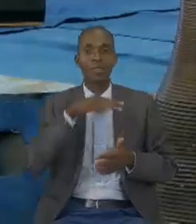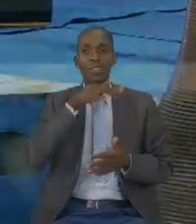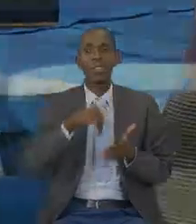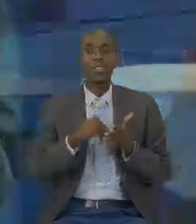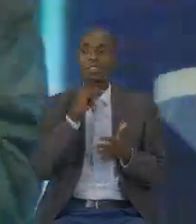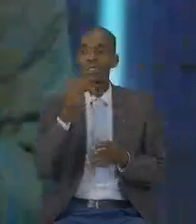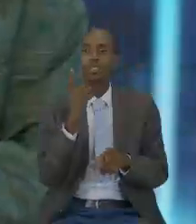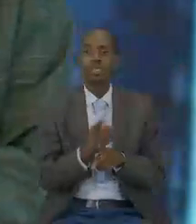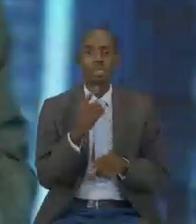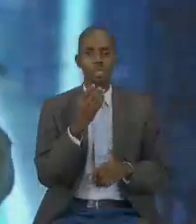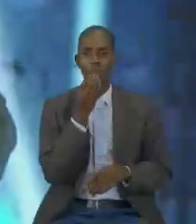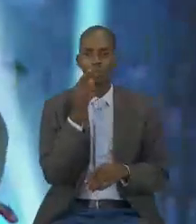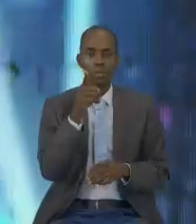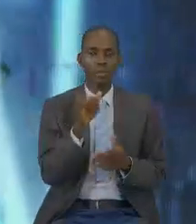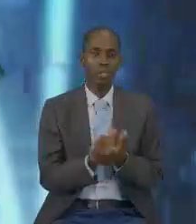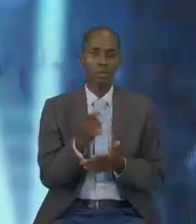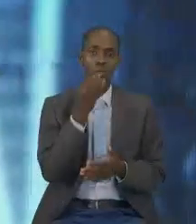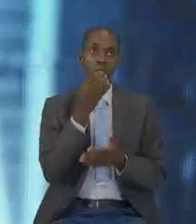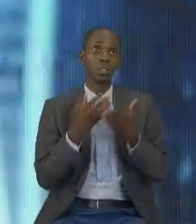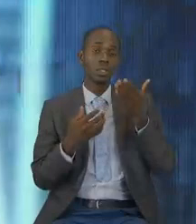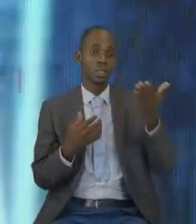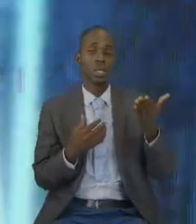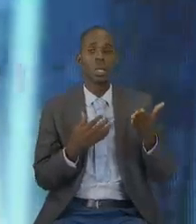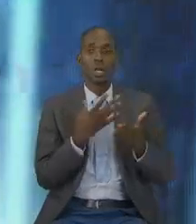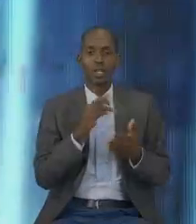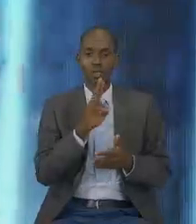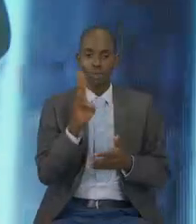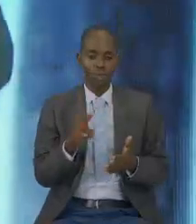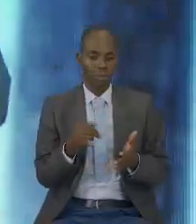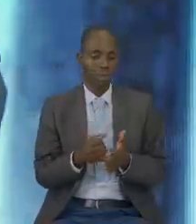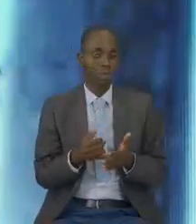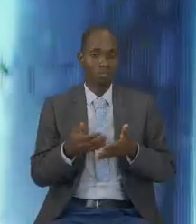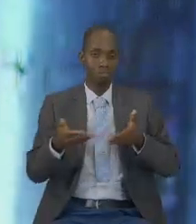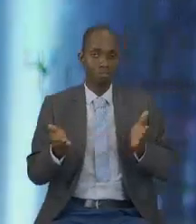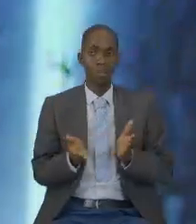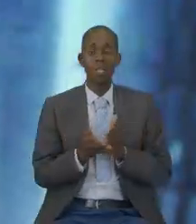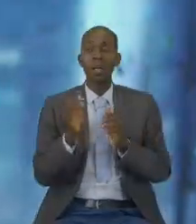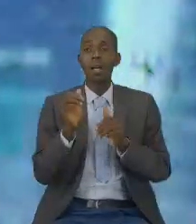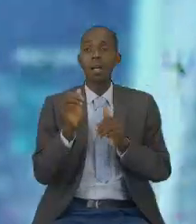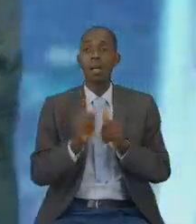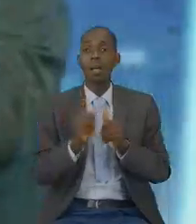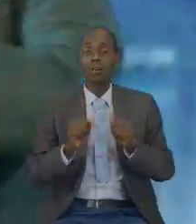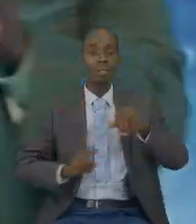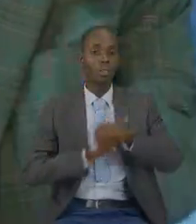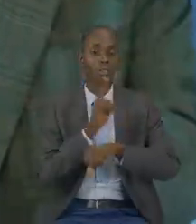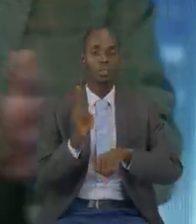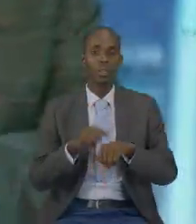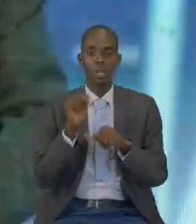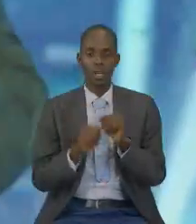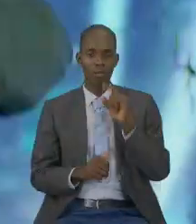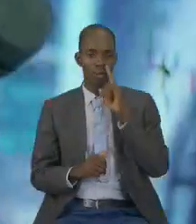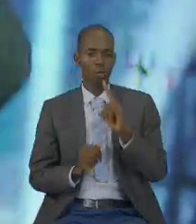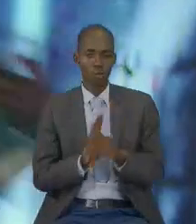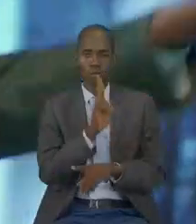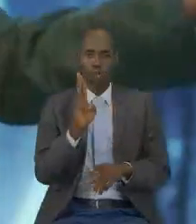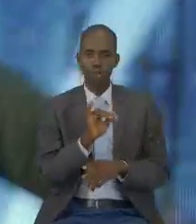food they eat over there. And we use this plate. Every nation, everyone using the